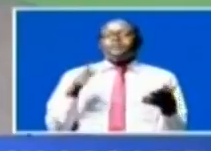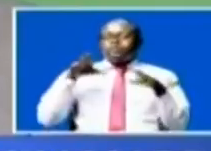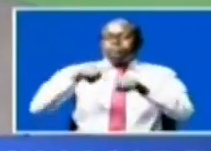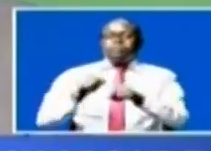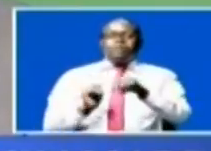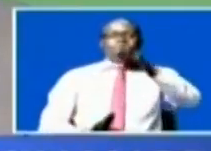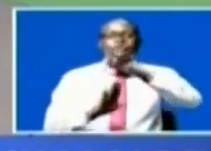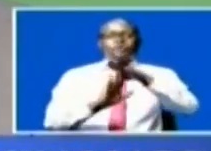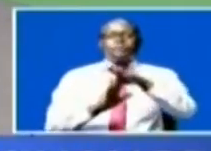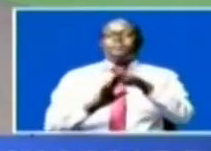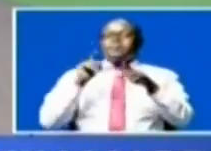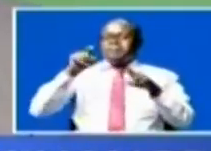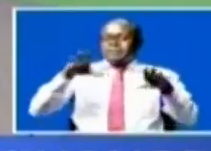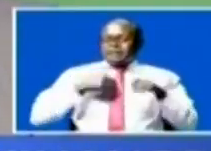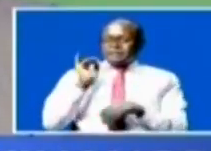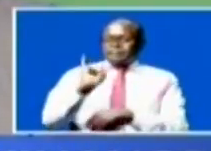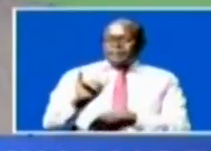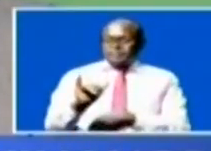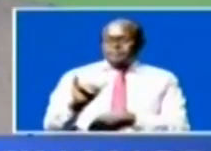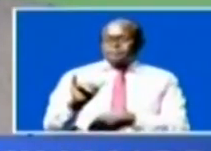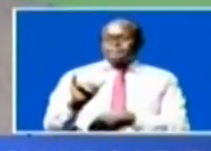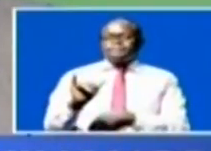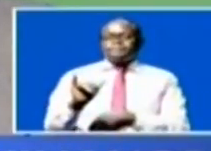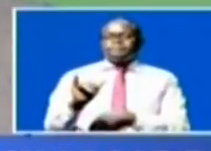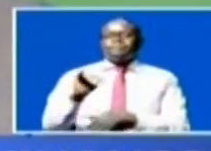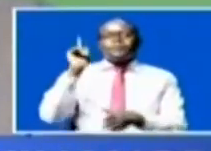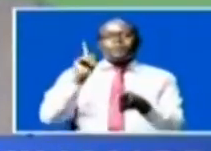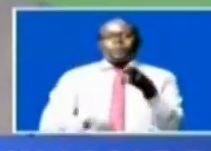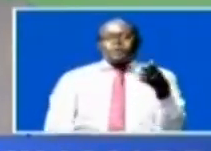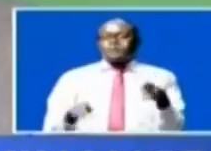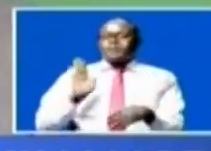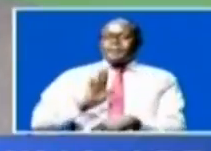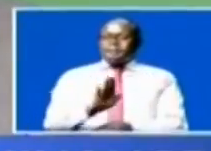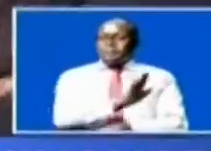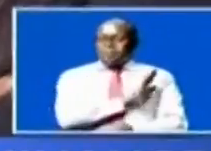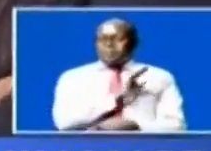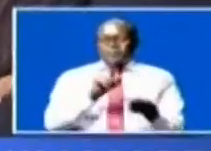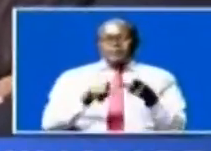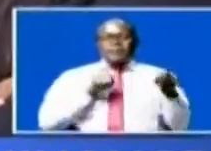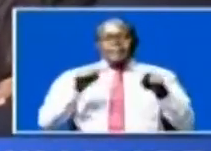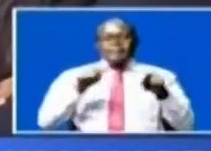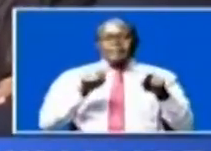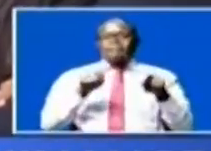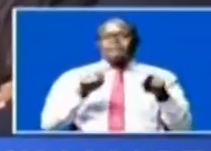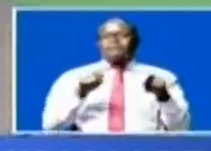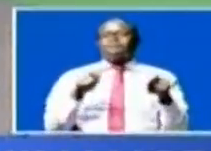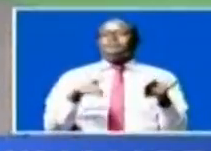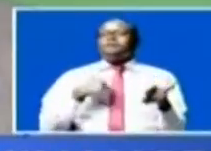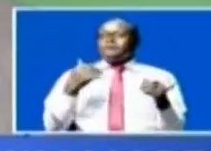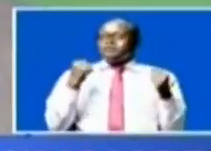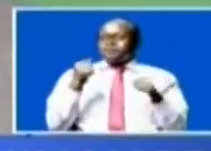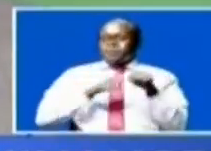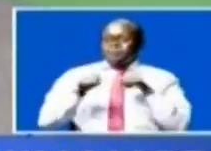And so we've never denied that we're dominant. What the board and the management feel very strongly about is the fact